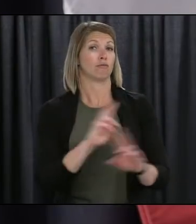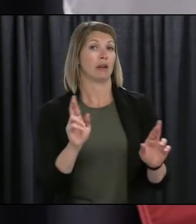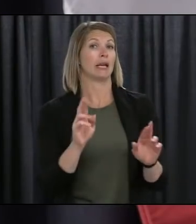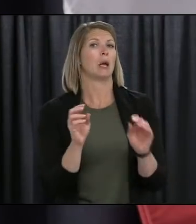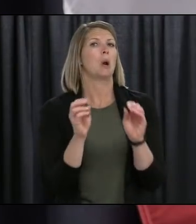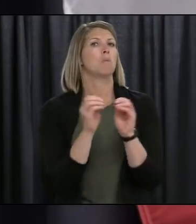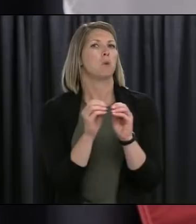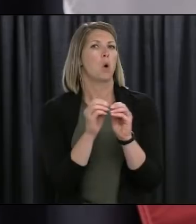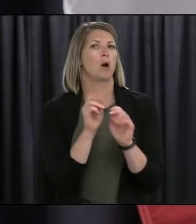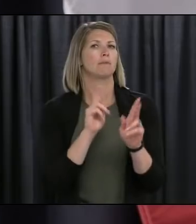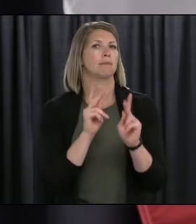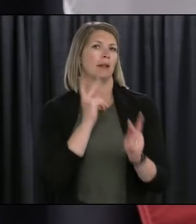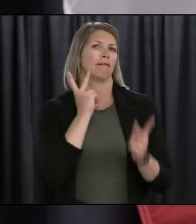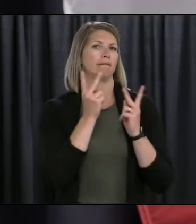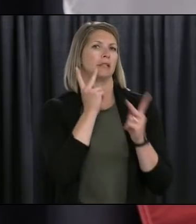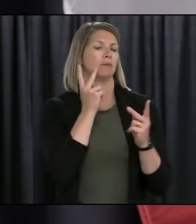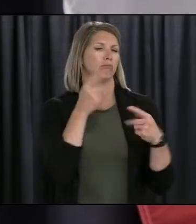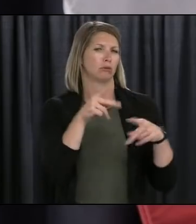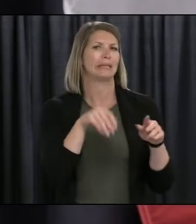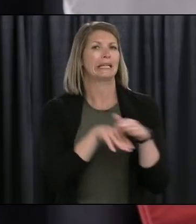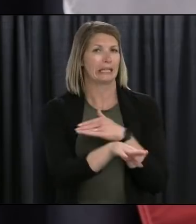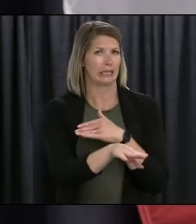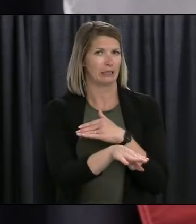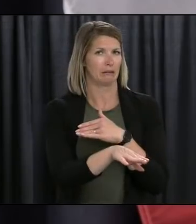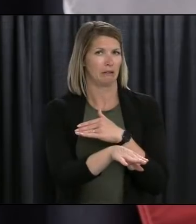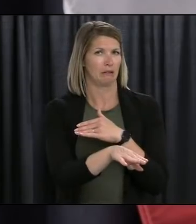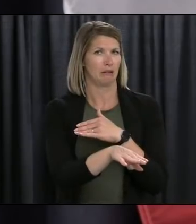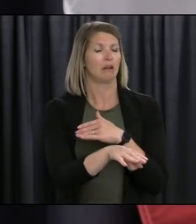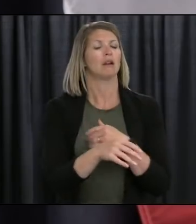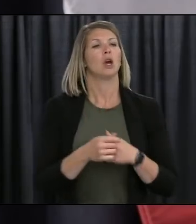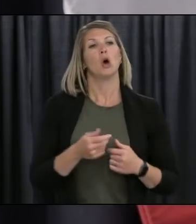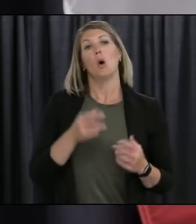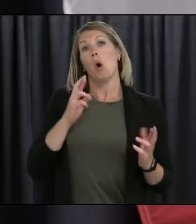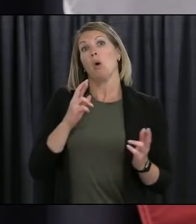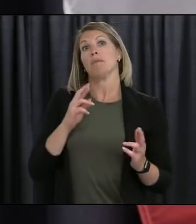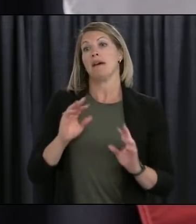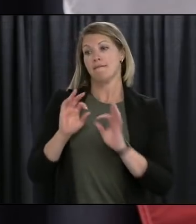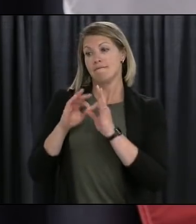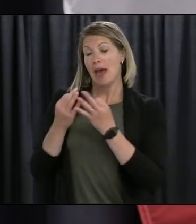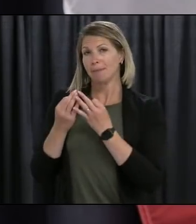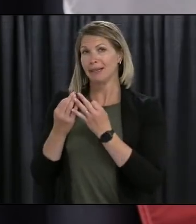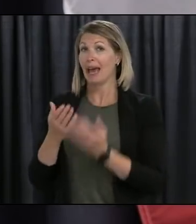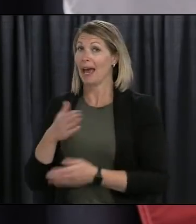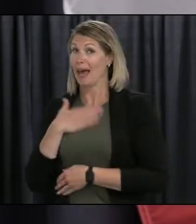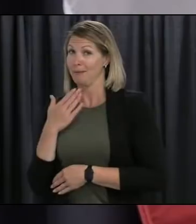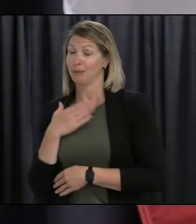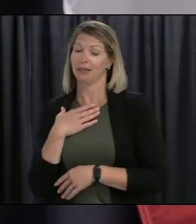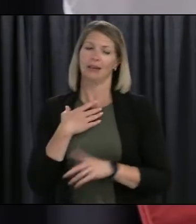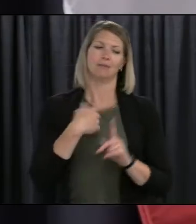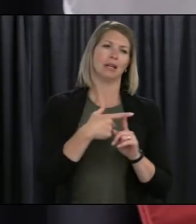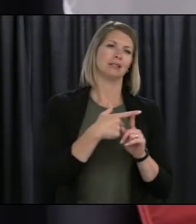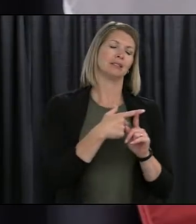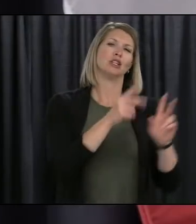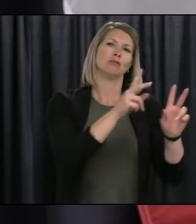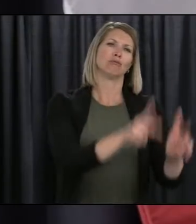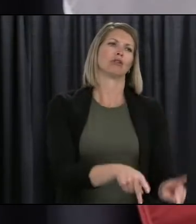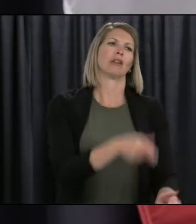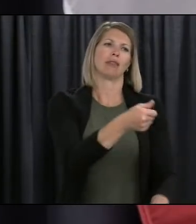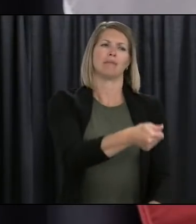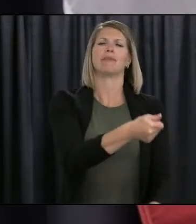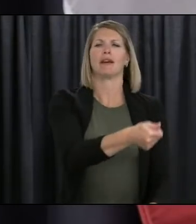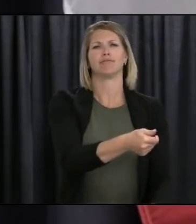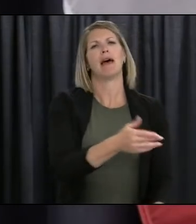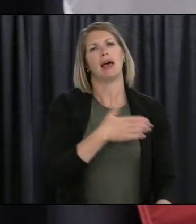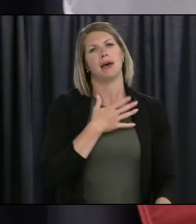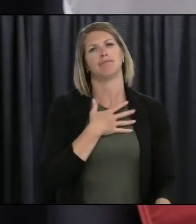families of residents and the residents themselves. And again, just like in other areas where we're opening things up, that